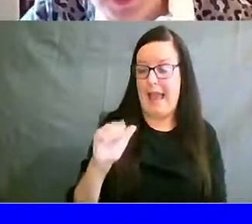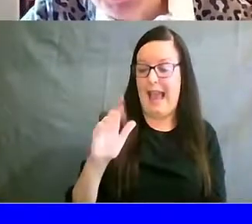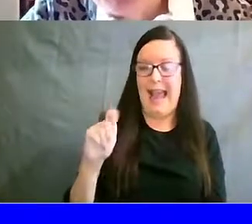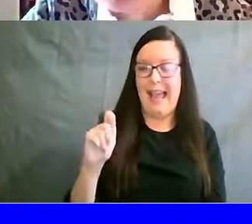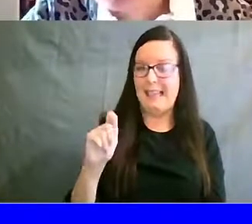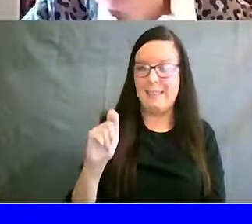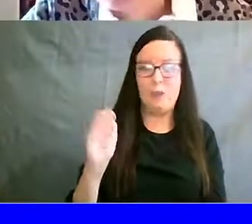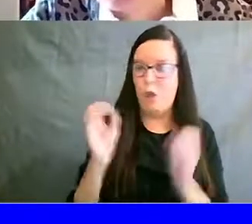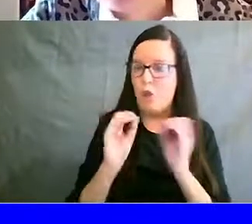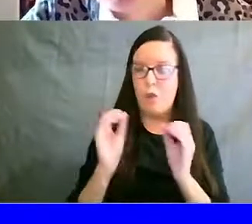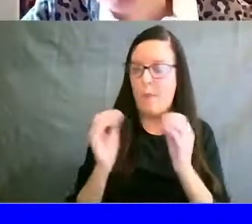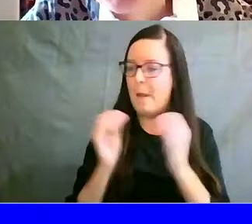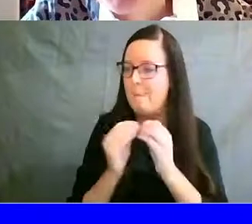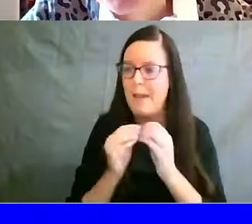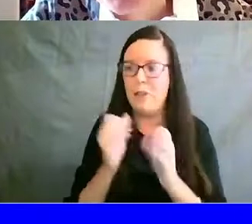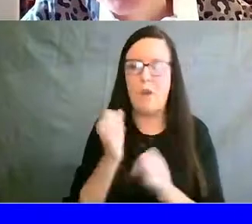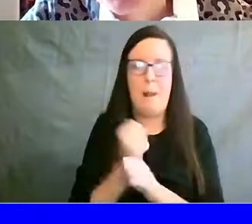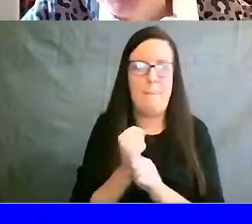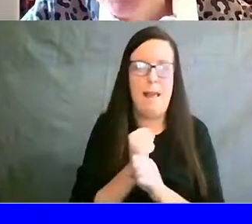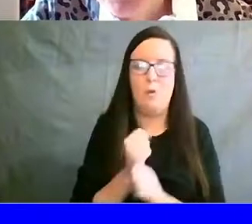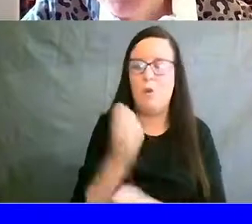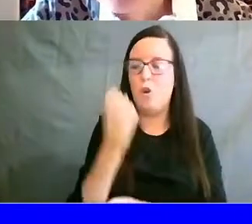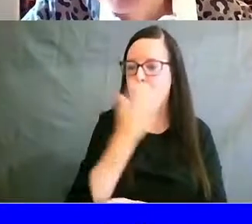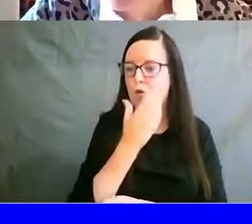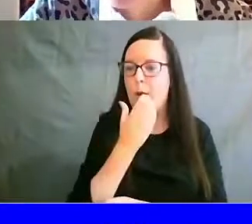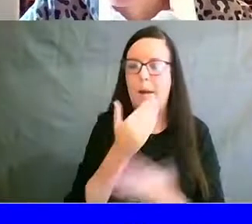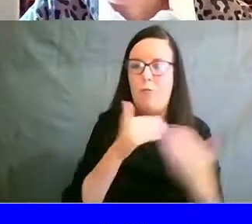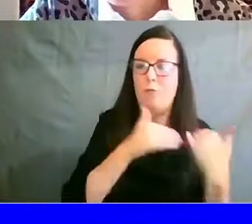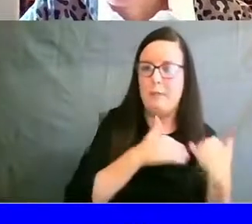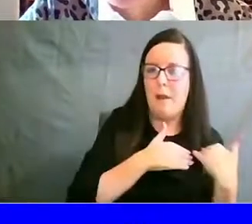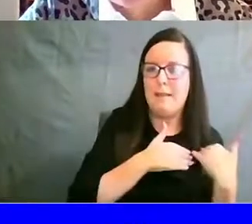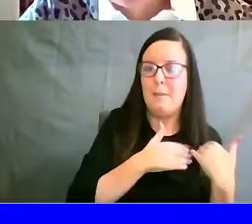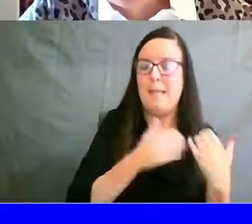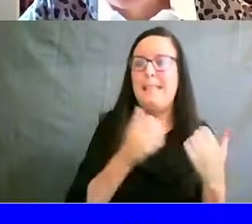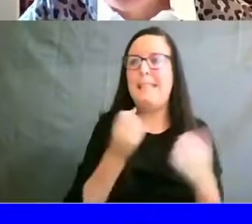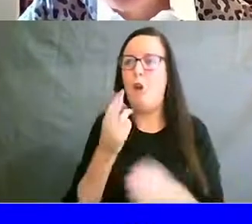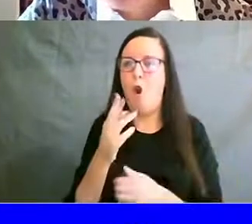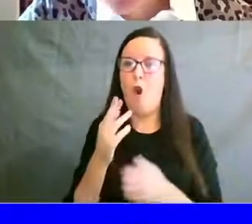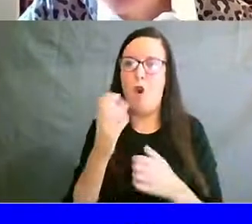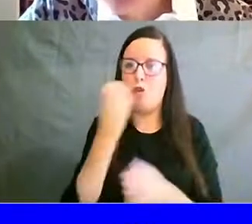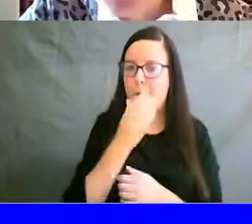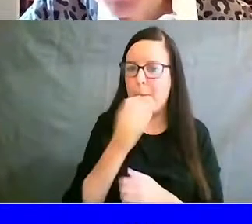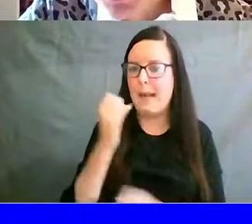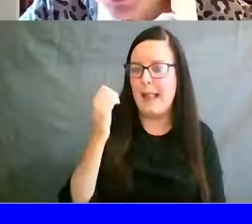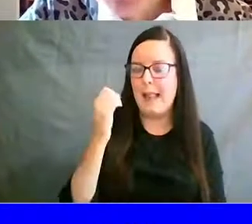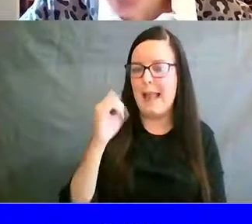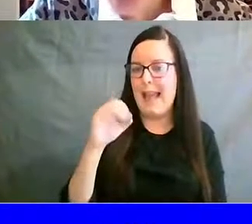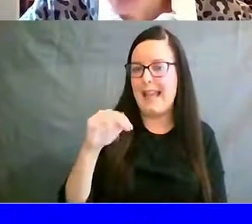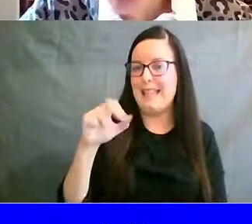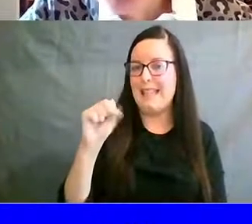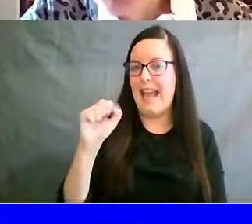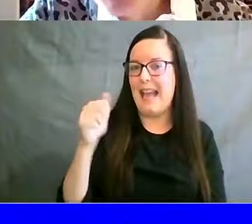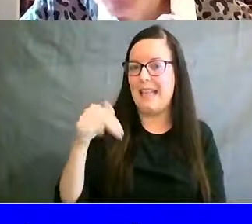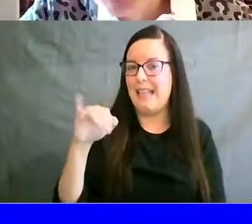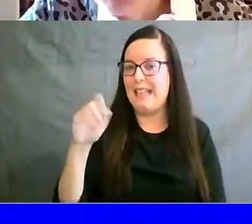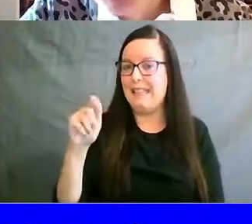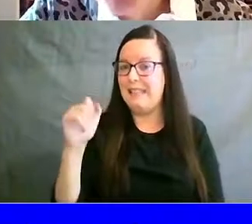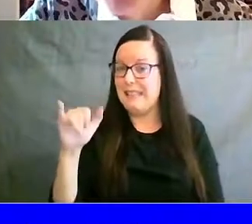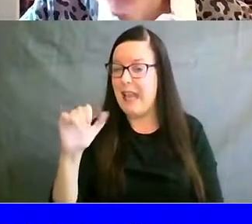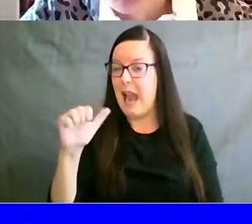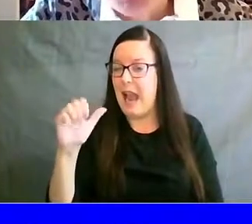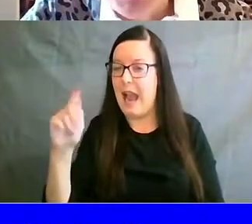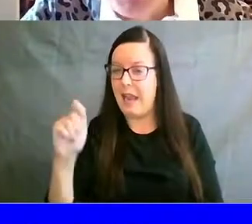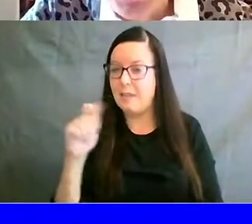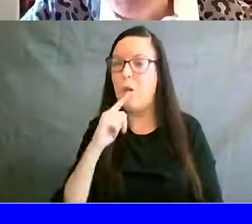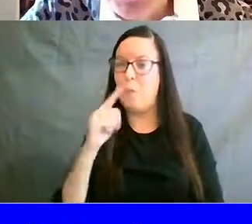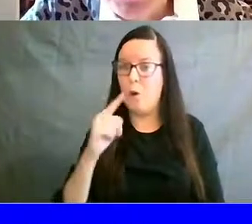criminal responsibility or the Criminal Law and Sanity Act. And you will find very interesting discussions elsewhere about that intersection